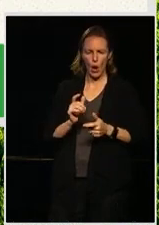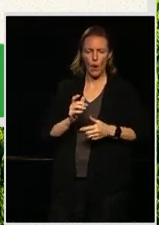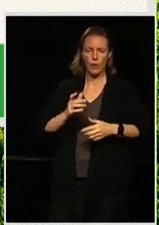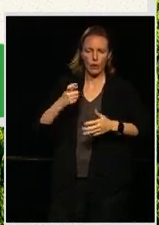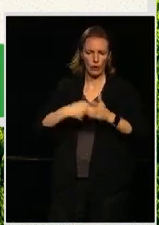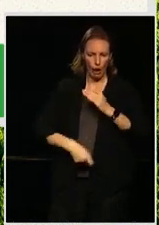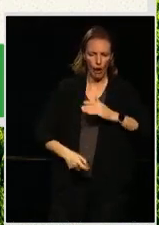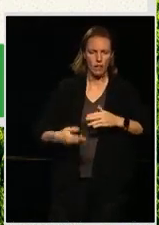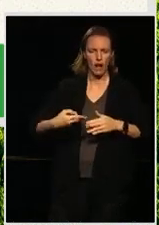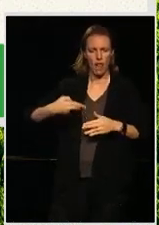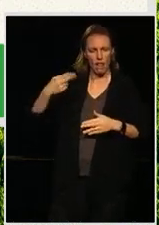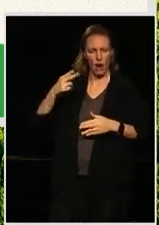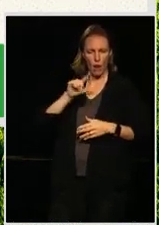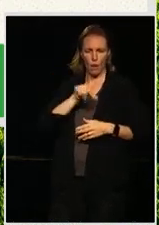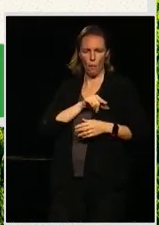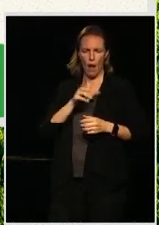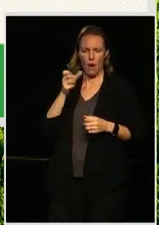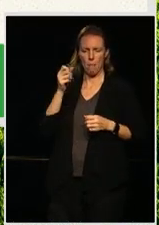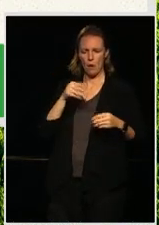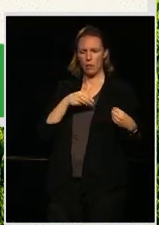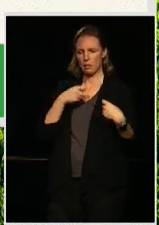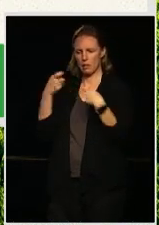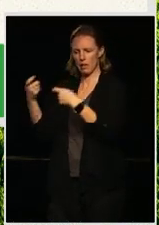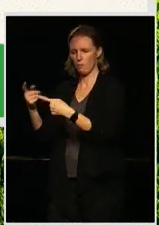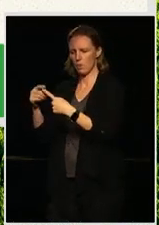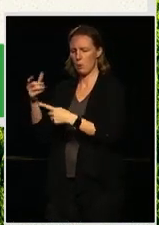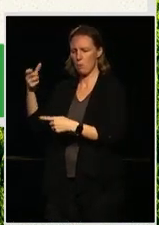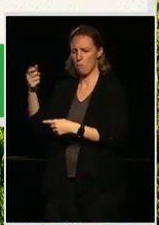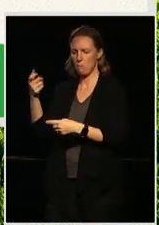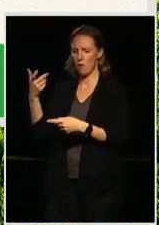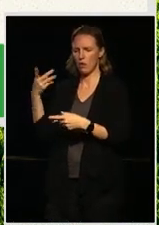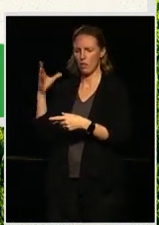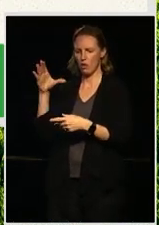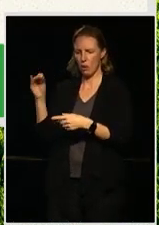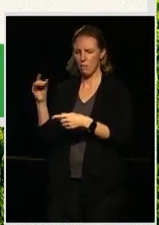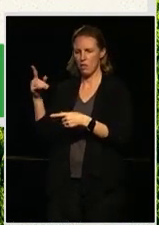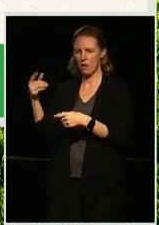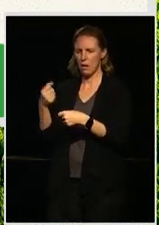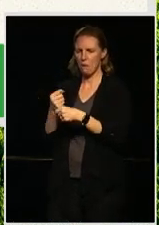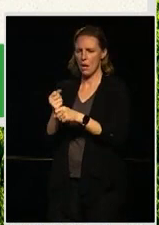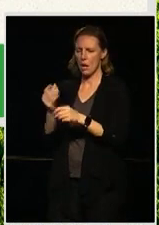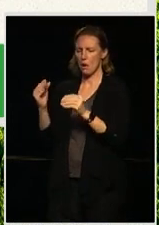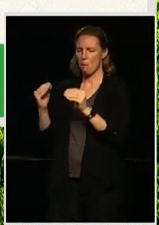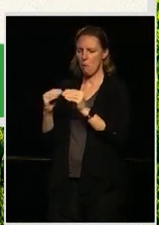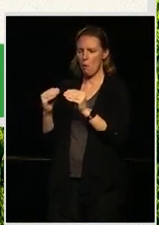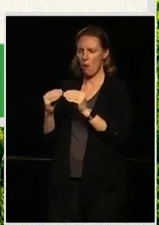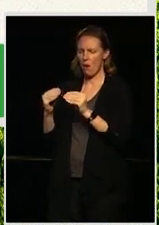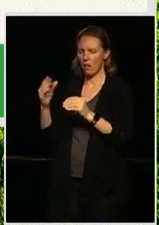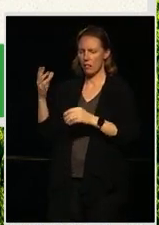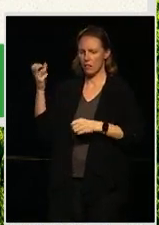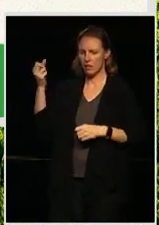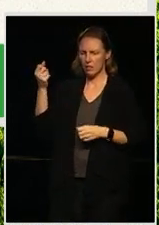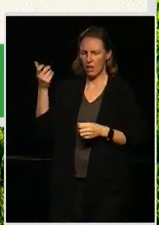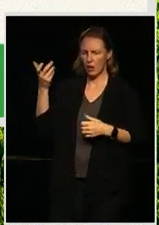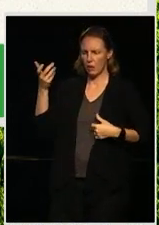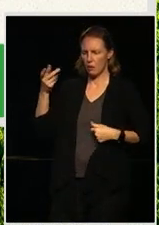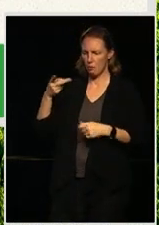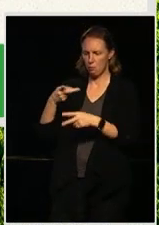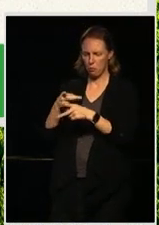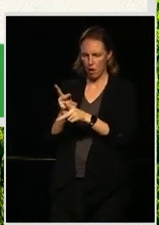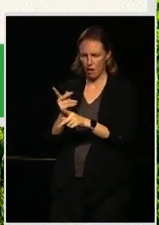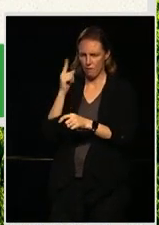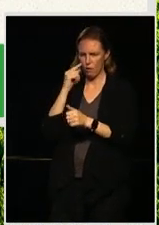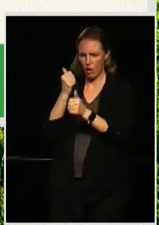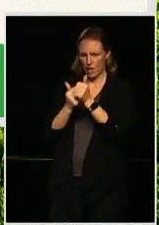milking company make more dairy byproduct per each load that been delivered to